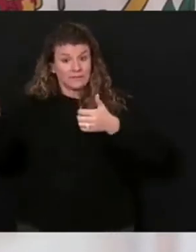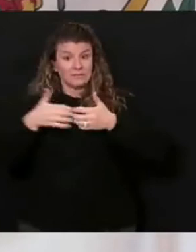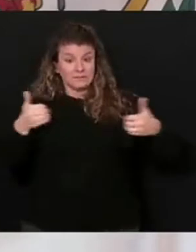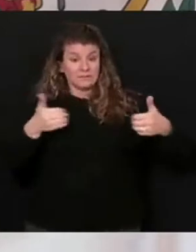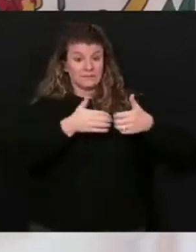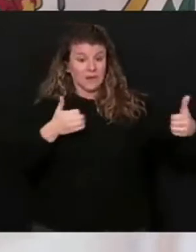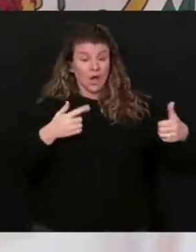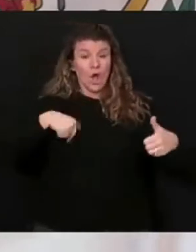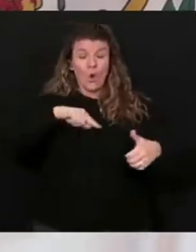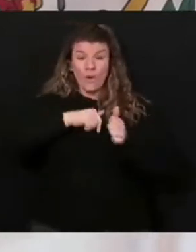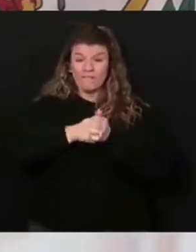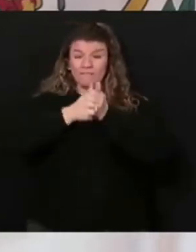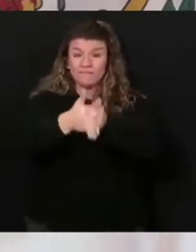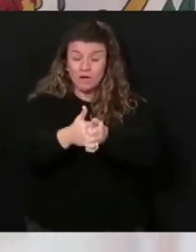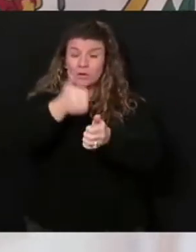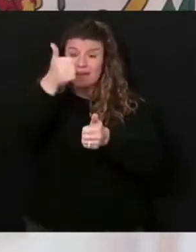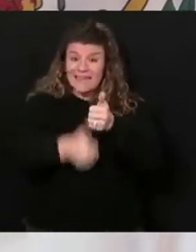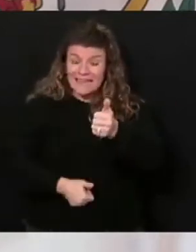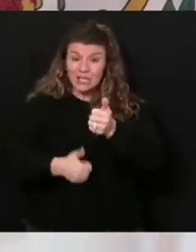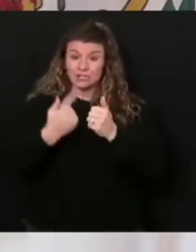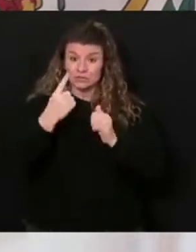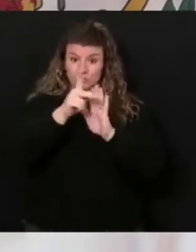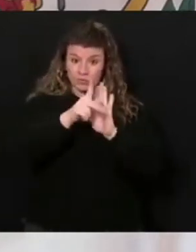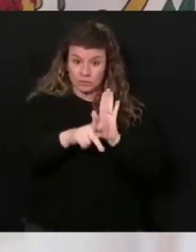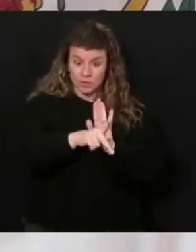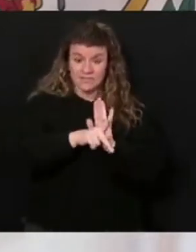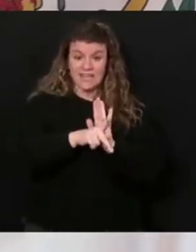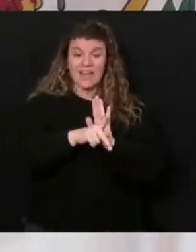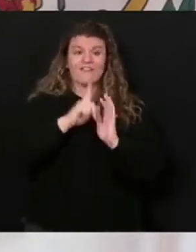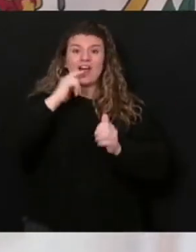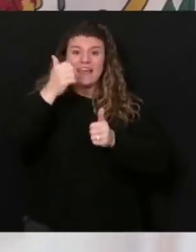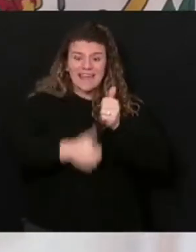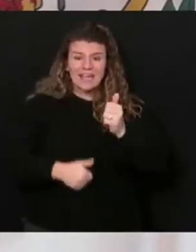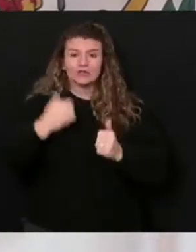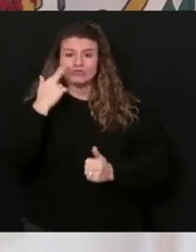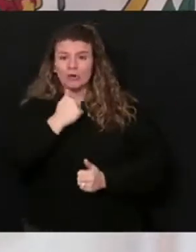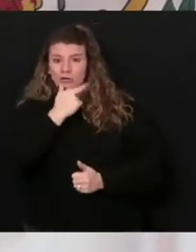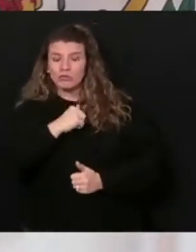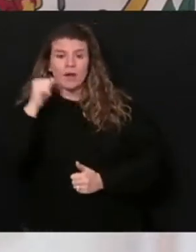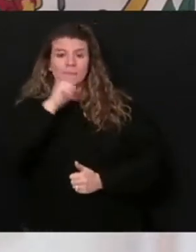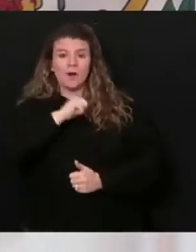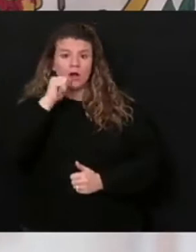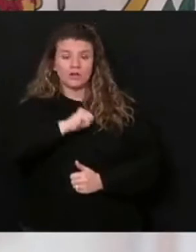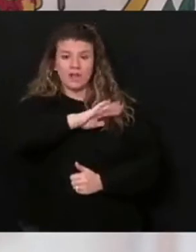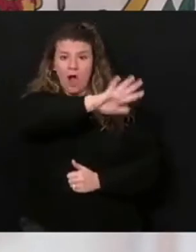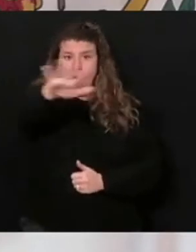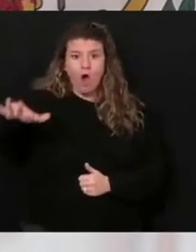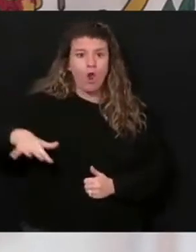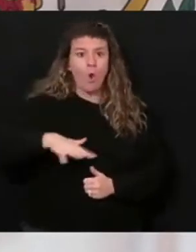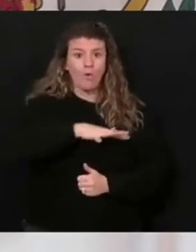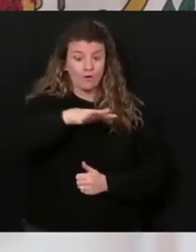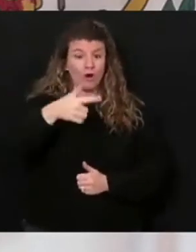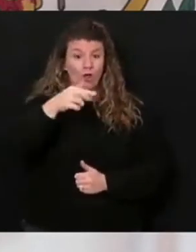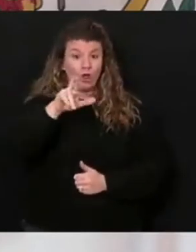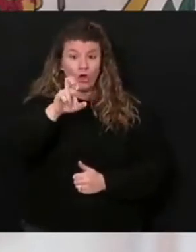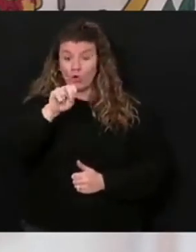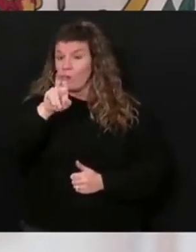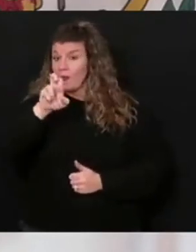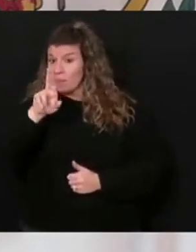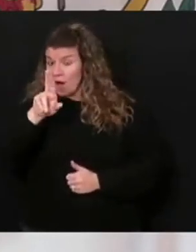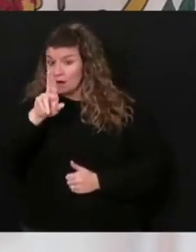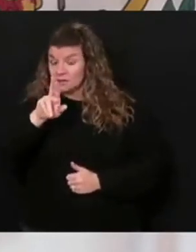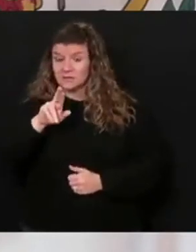protocols were expanded across all restaurants and bars across our facility. Upon